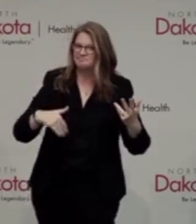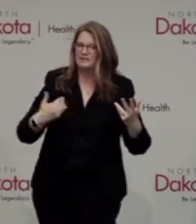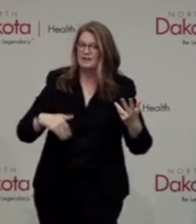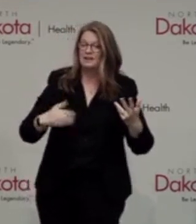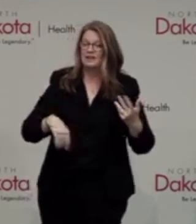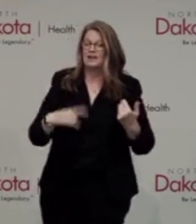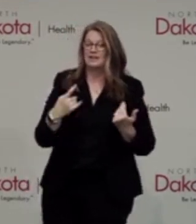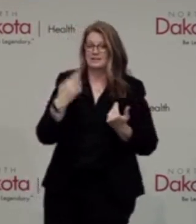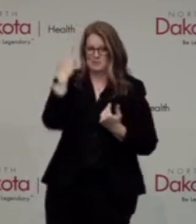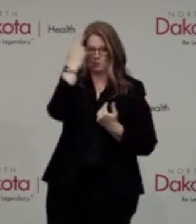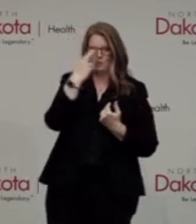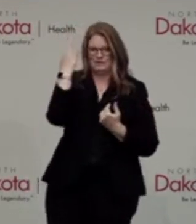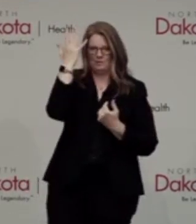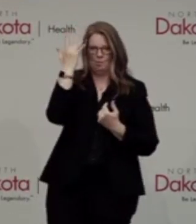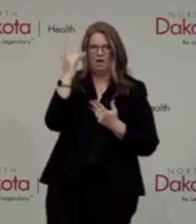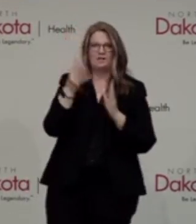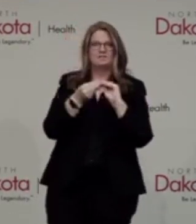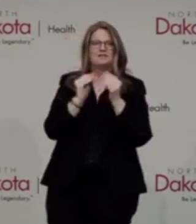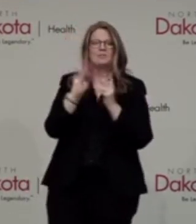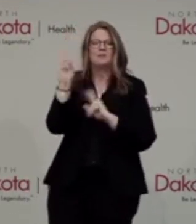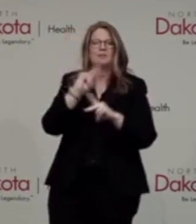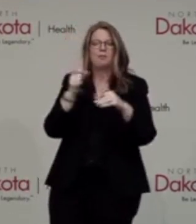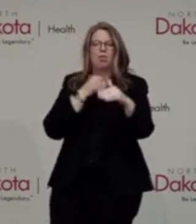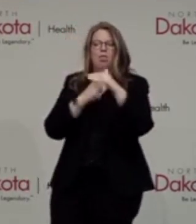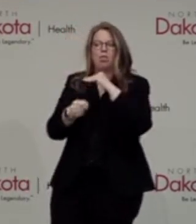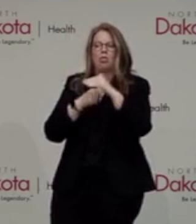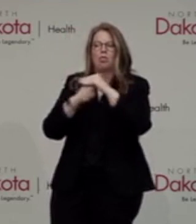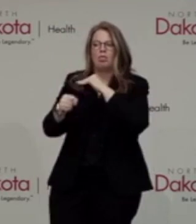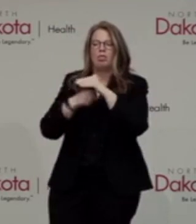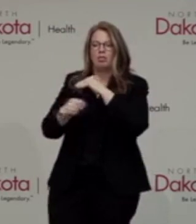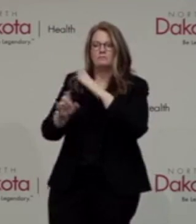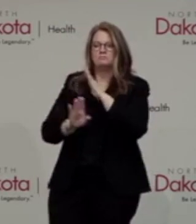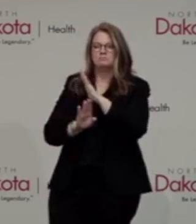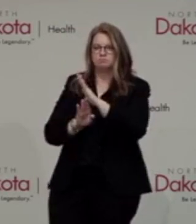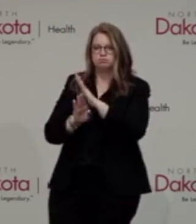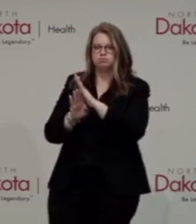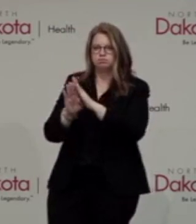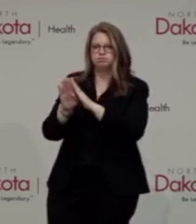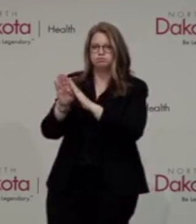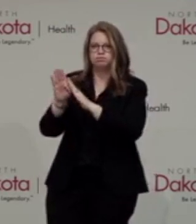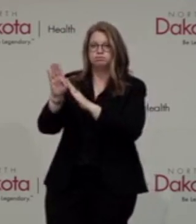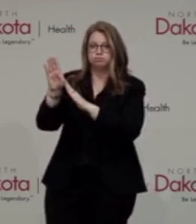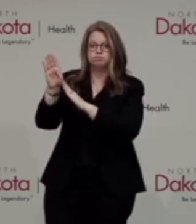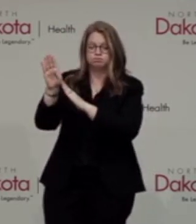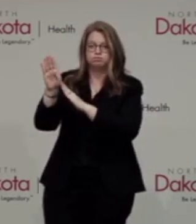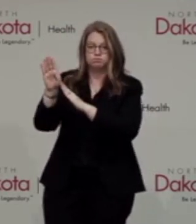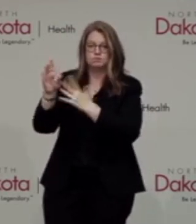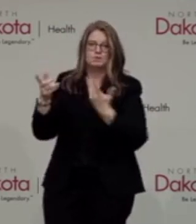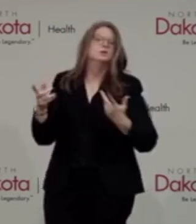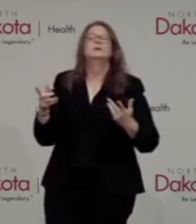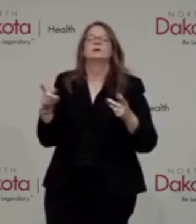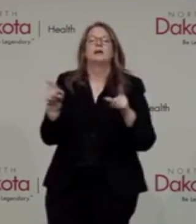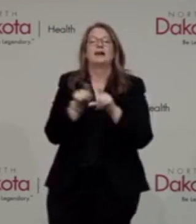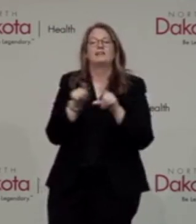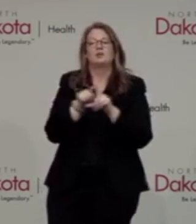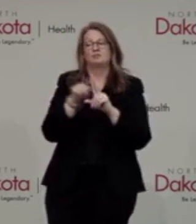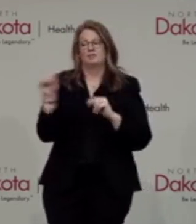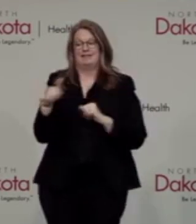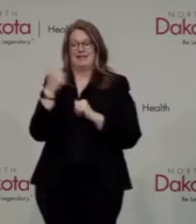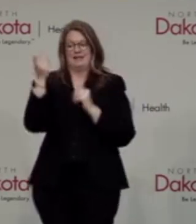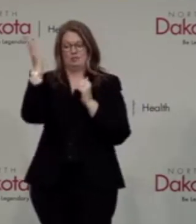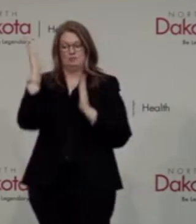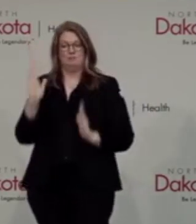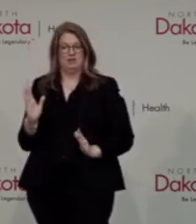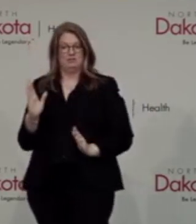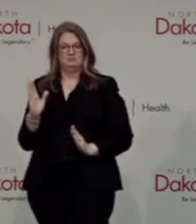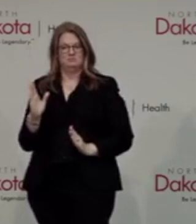our hospitalizations and our rates, as you have seen and will continue to hear from our other speakers.